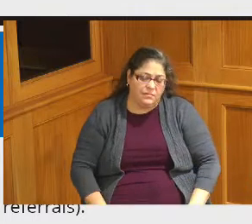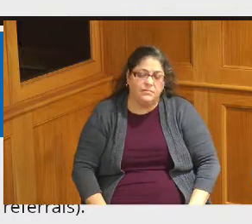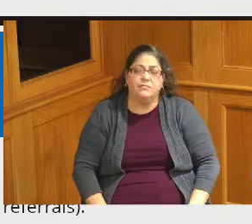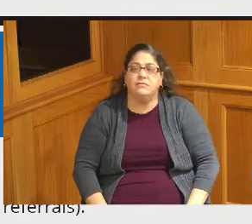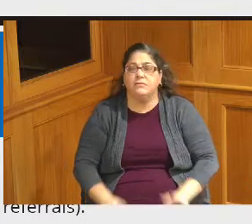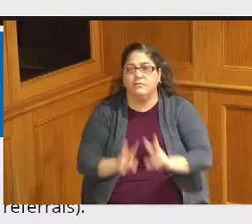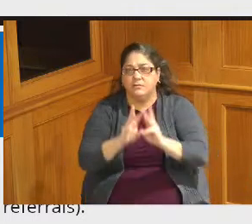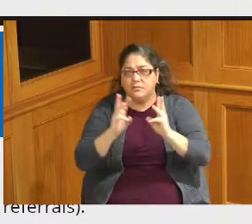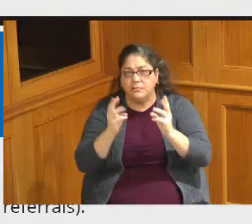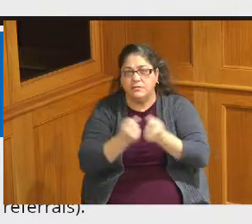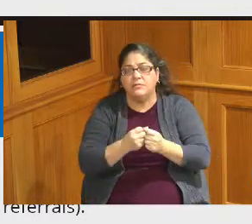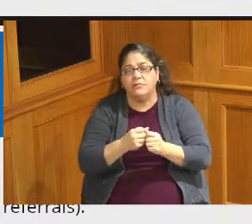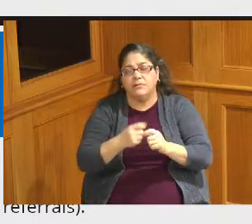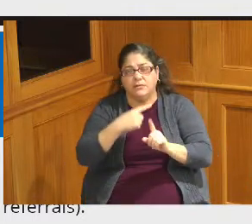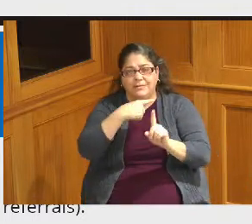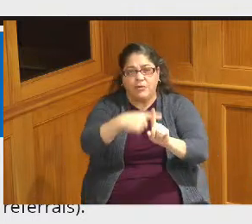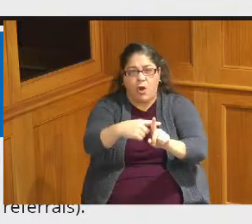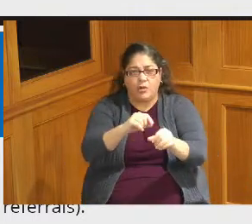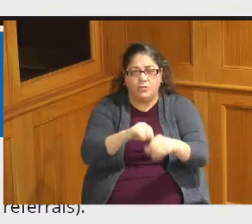providing that targeted training,